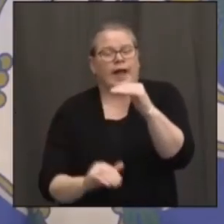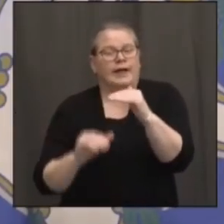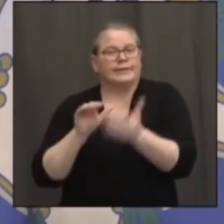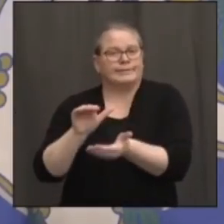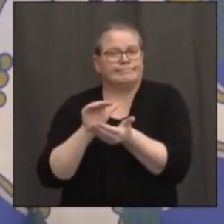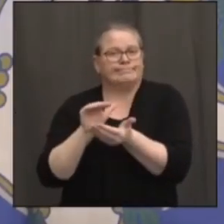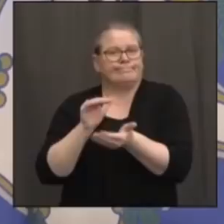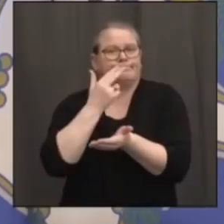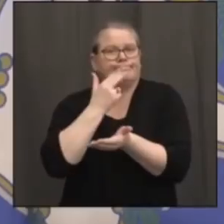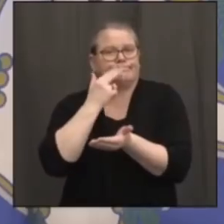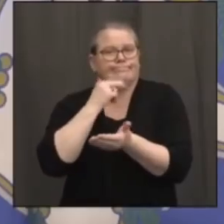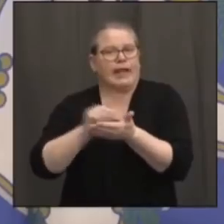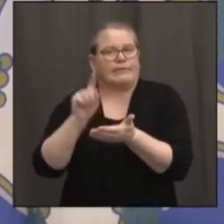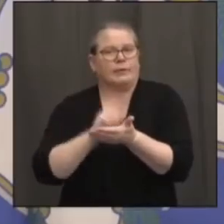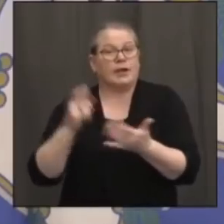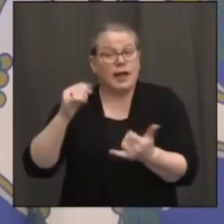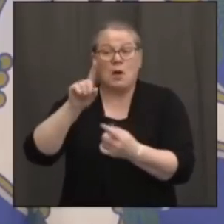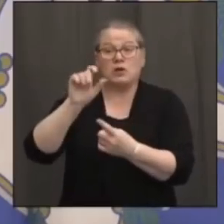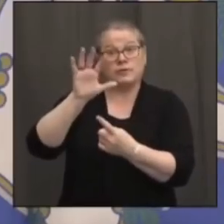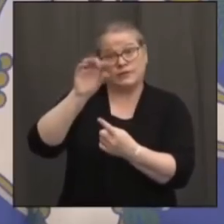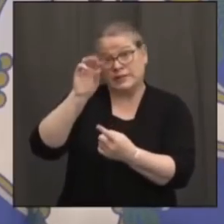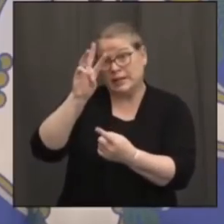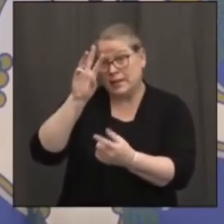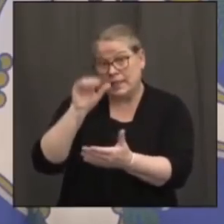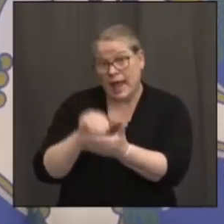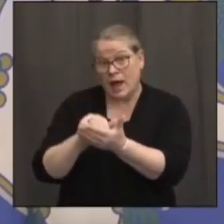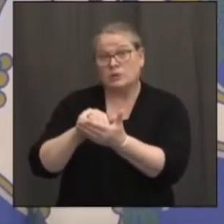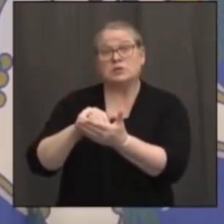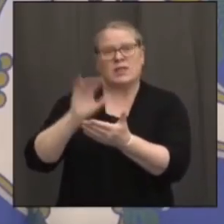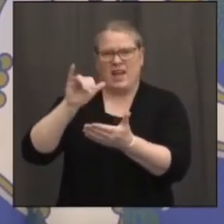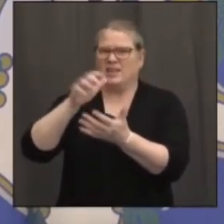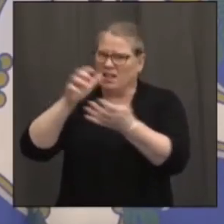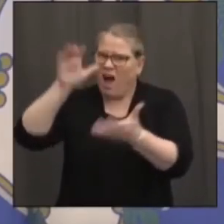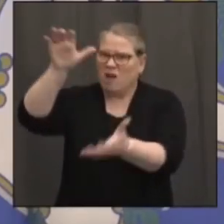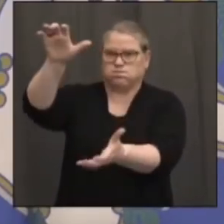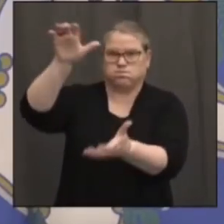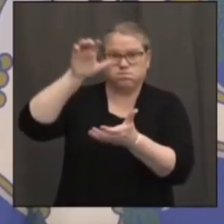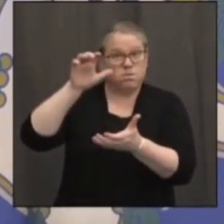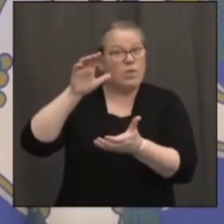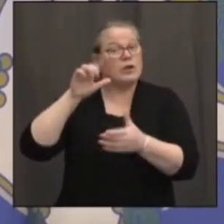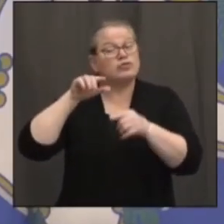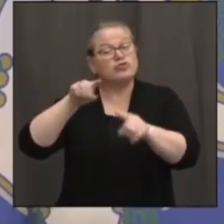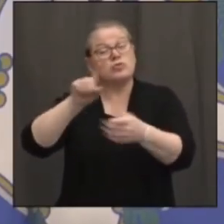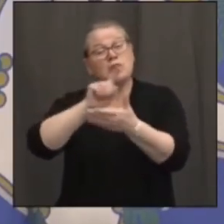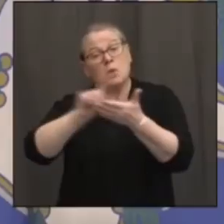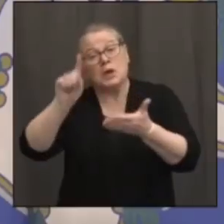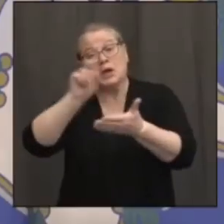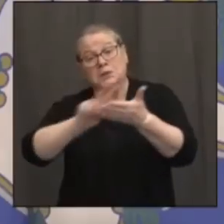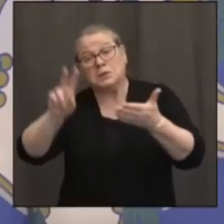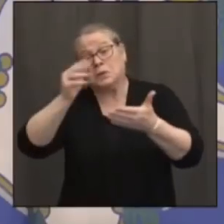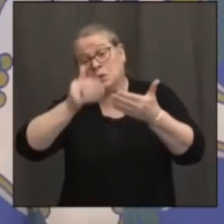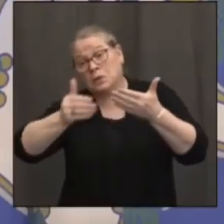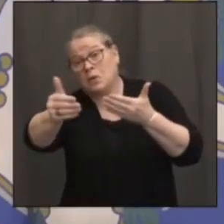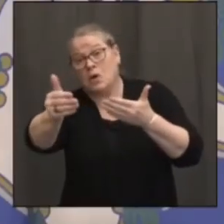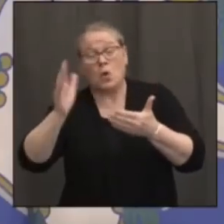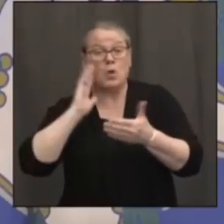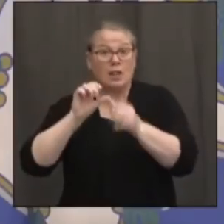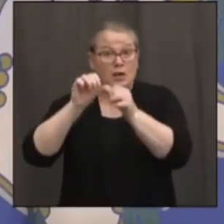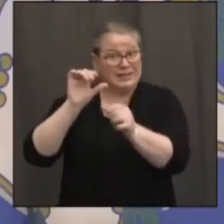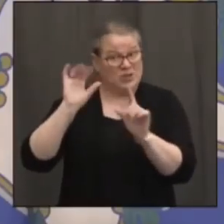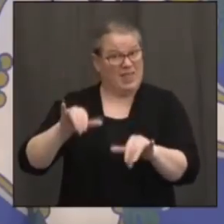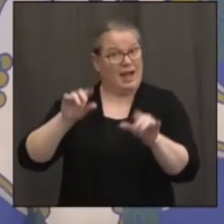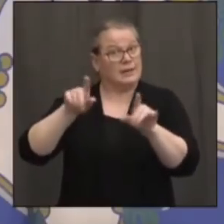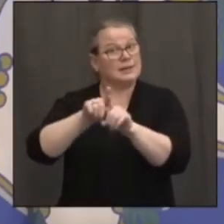156,000 is a lot. We're not positive we're going to keep that high number up over the course of the next week or two, but we are tracking this